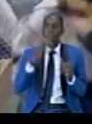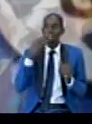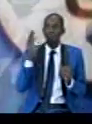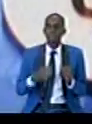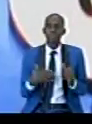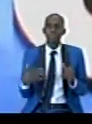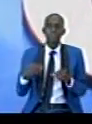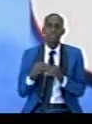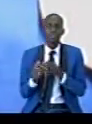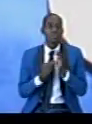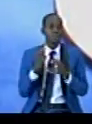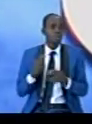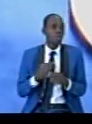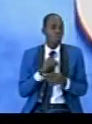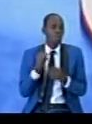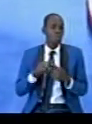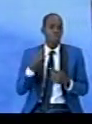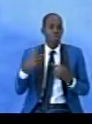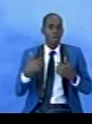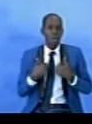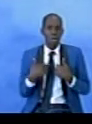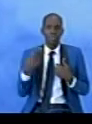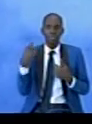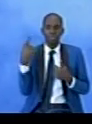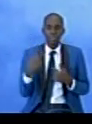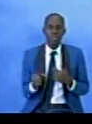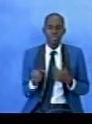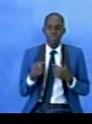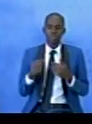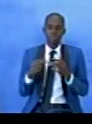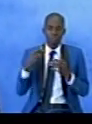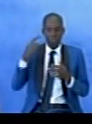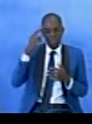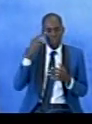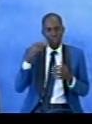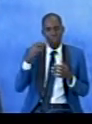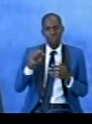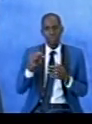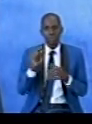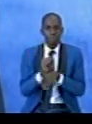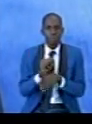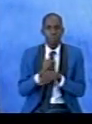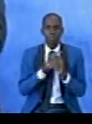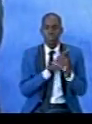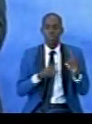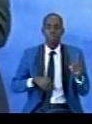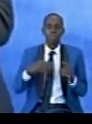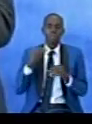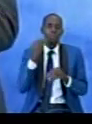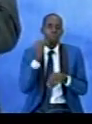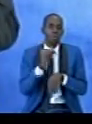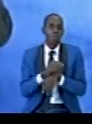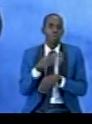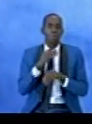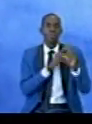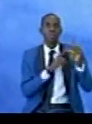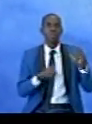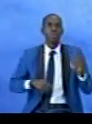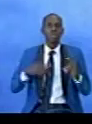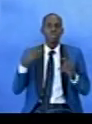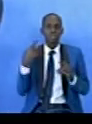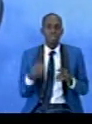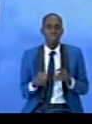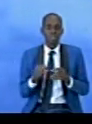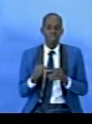When you have the cause of the Lord, the way of the Lord, the assignment of the Lord, the appointment of the Lord, and